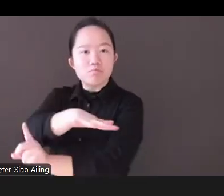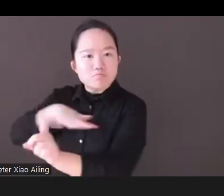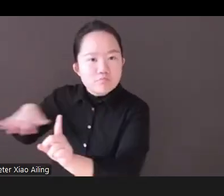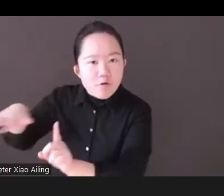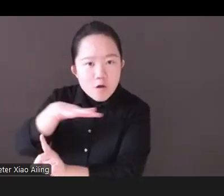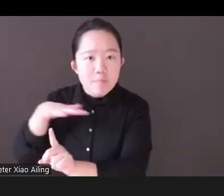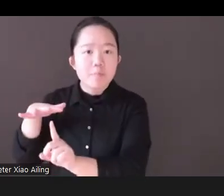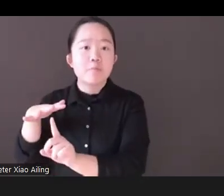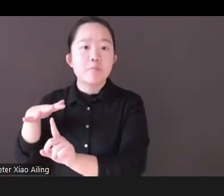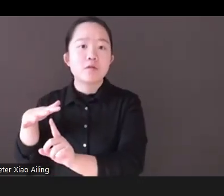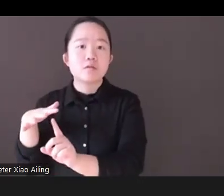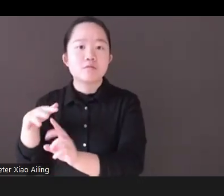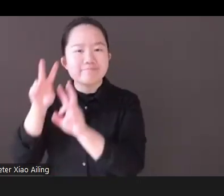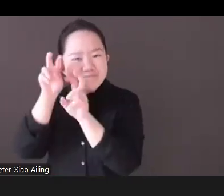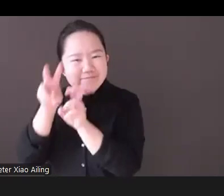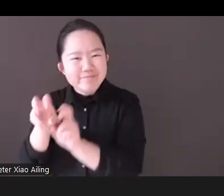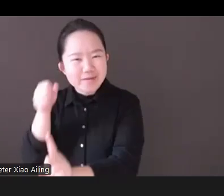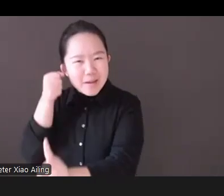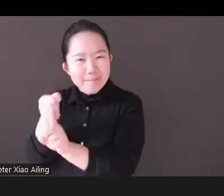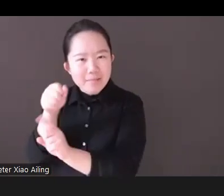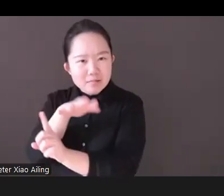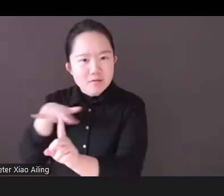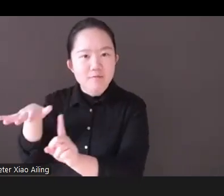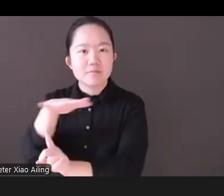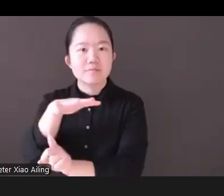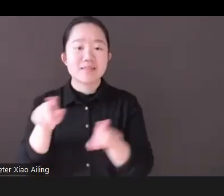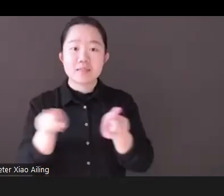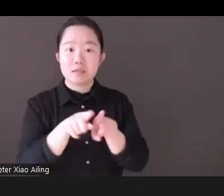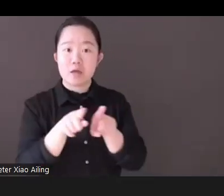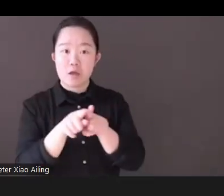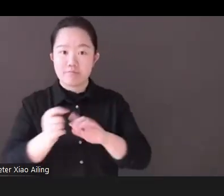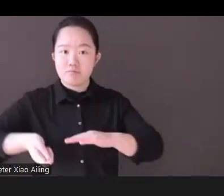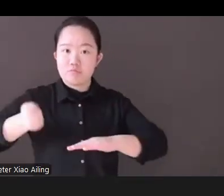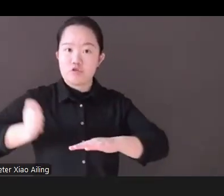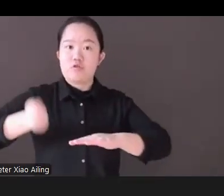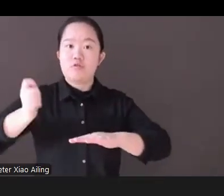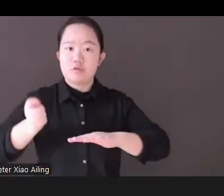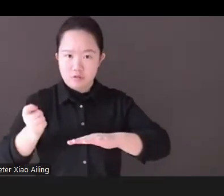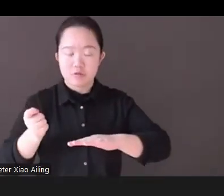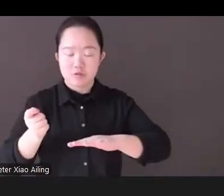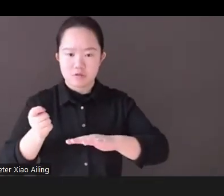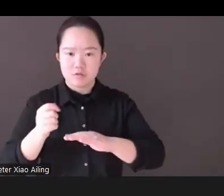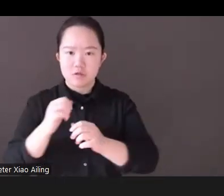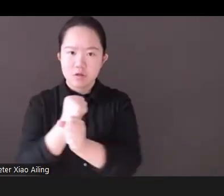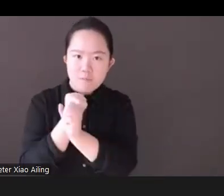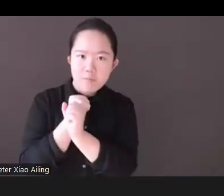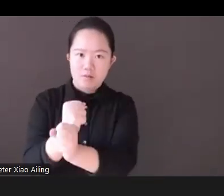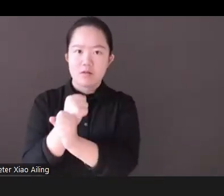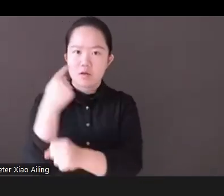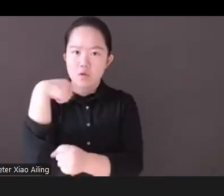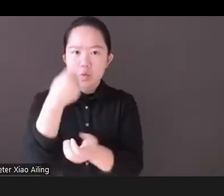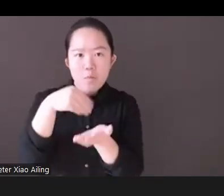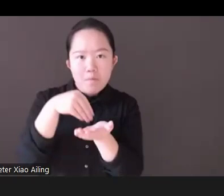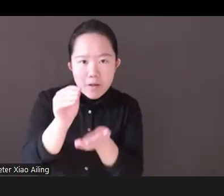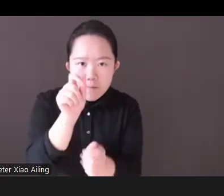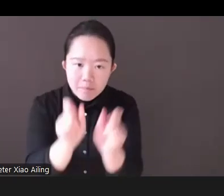and electronic communications. And Ministry of Internal Affairs, that is responsible for the accessibility of